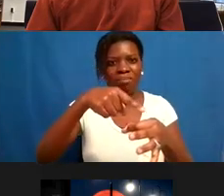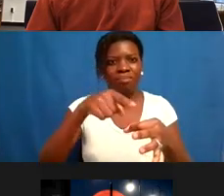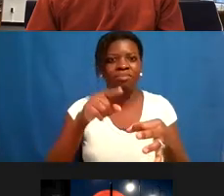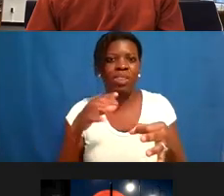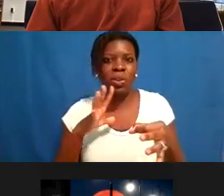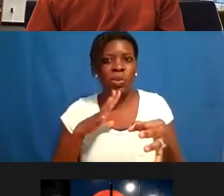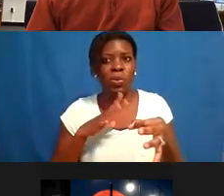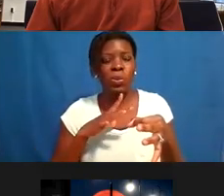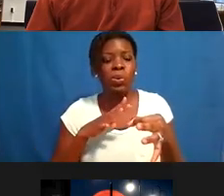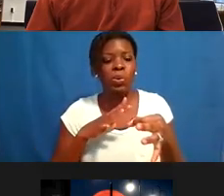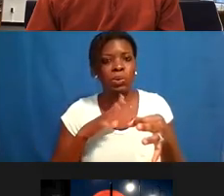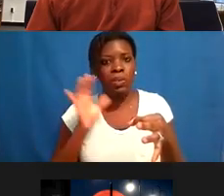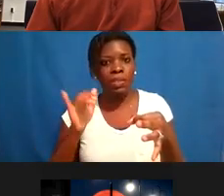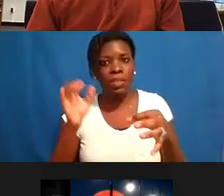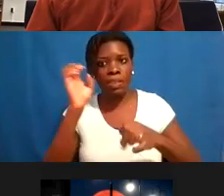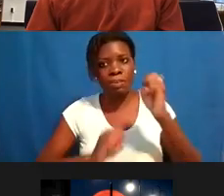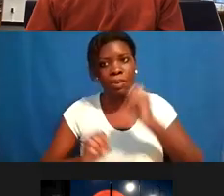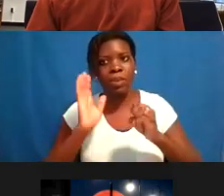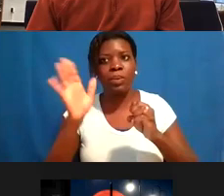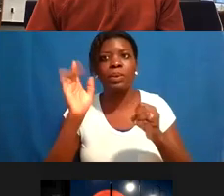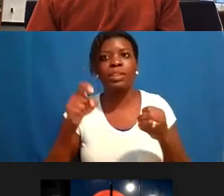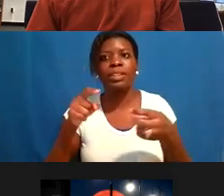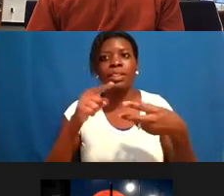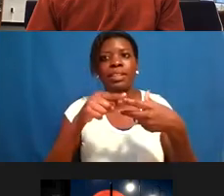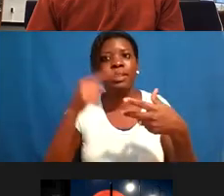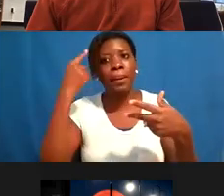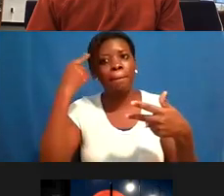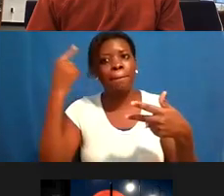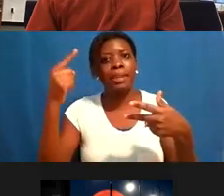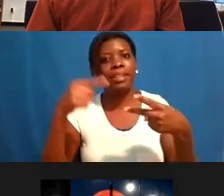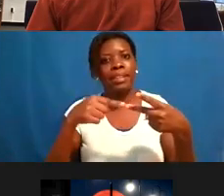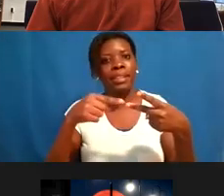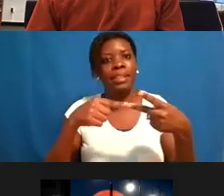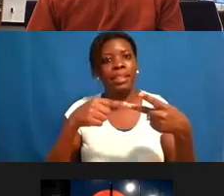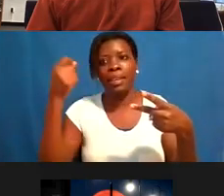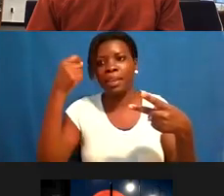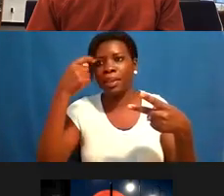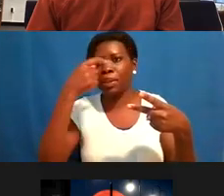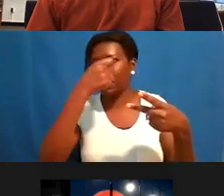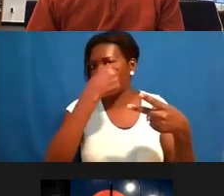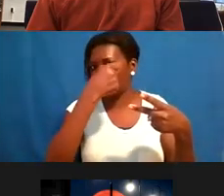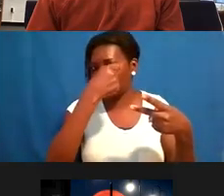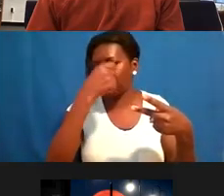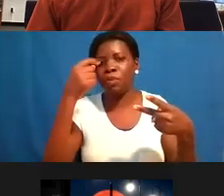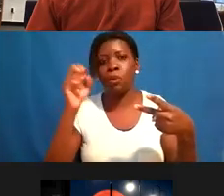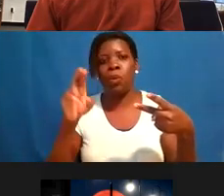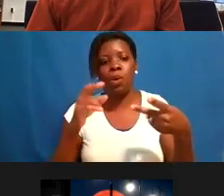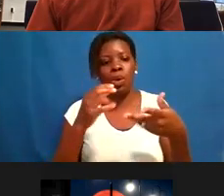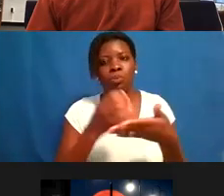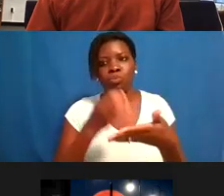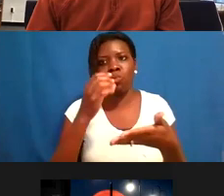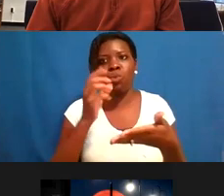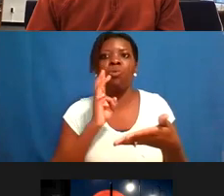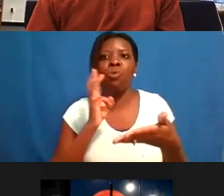this experiment, you will need a penny, a medicine or an eyedropper, and a cup of water. So what we will do is